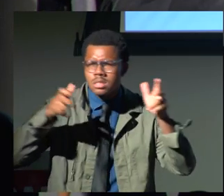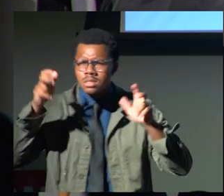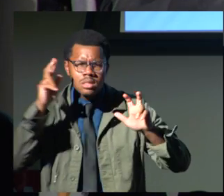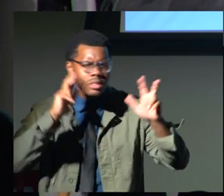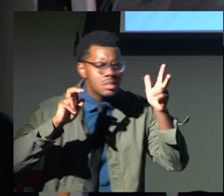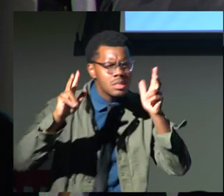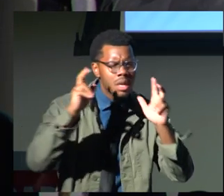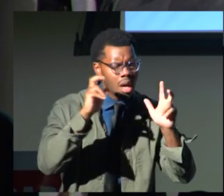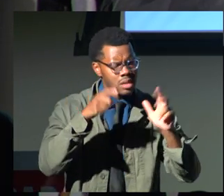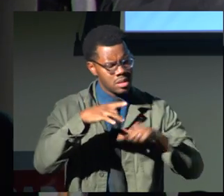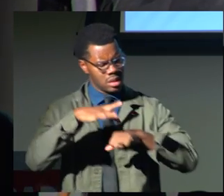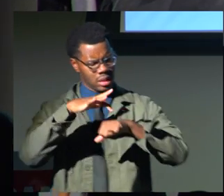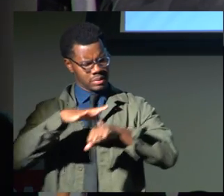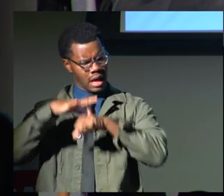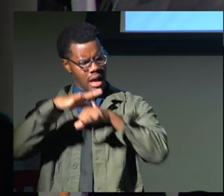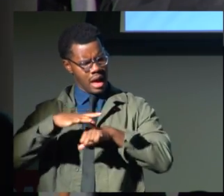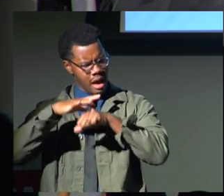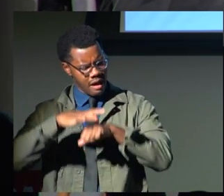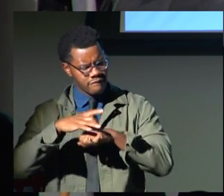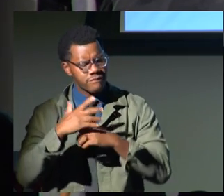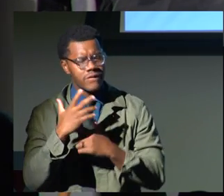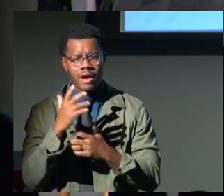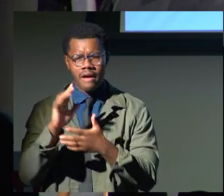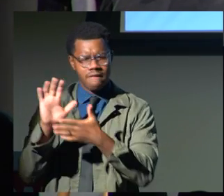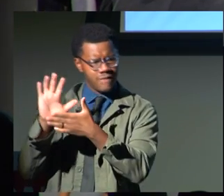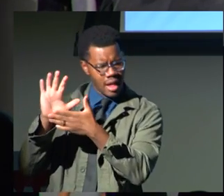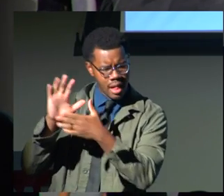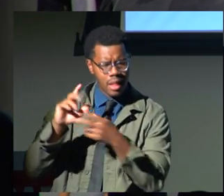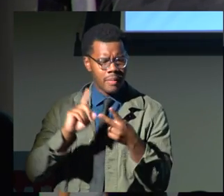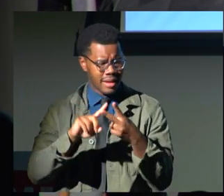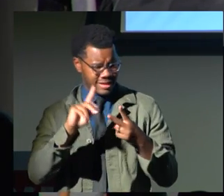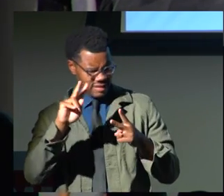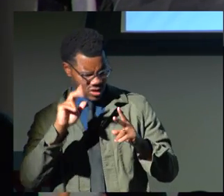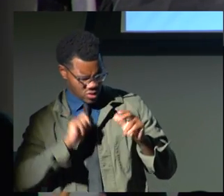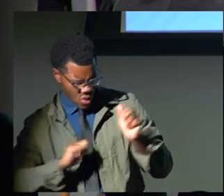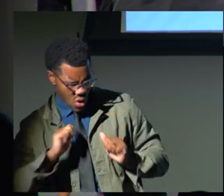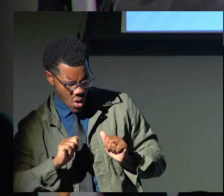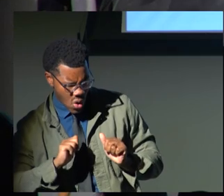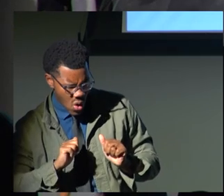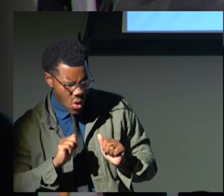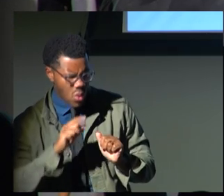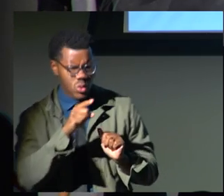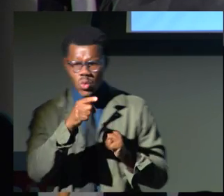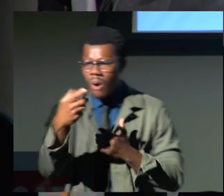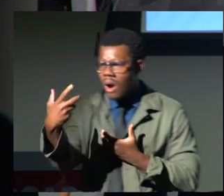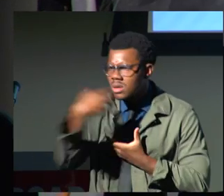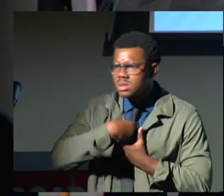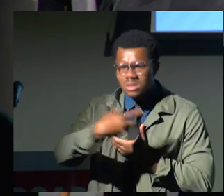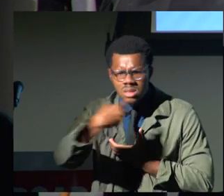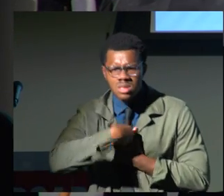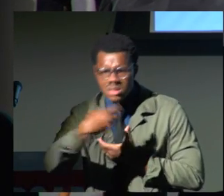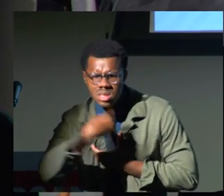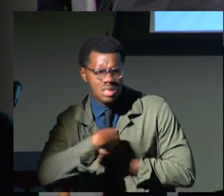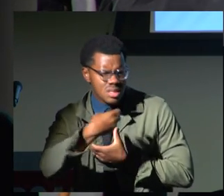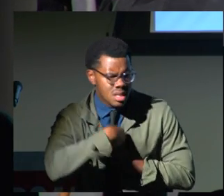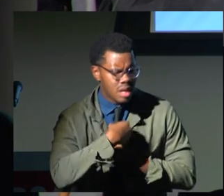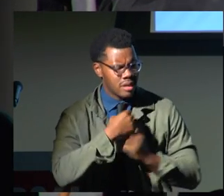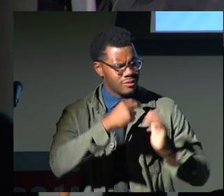very obsessive. You watch films, TV shows, you ingest a lot of other creativities, right? You mm-hmm. you read